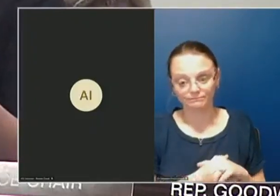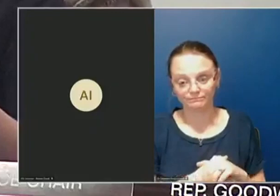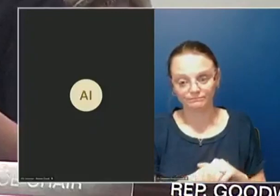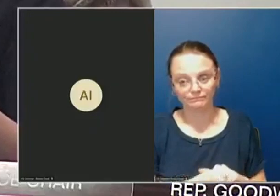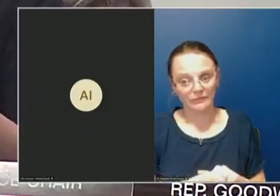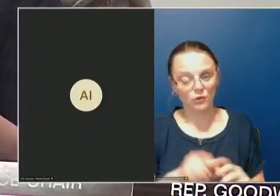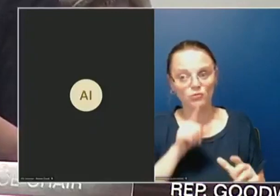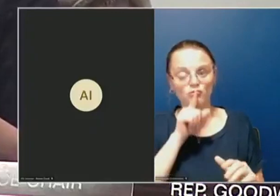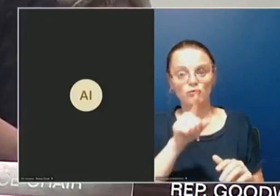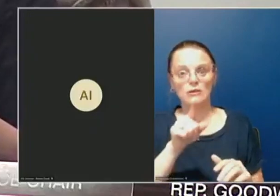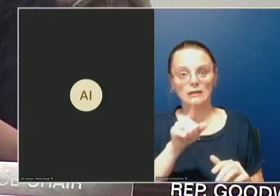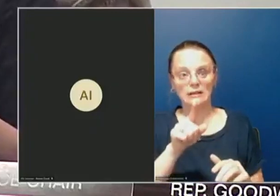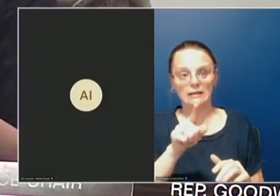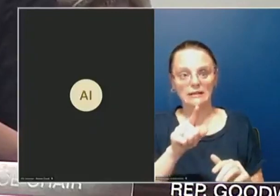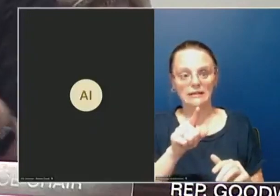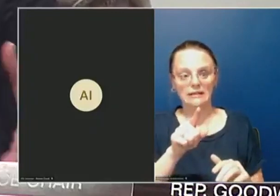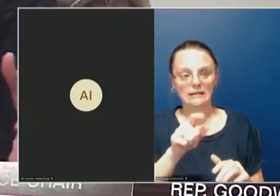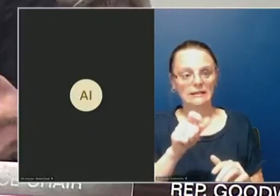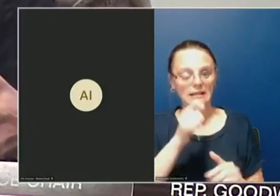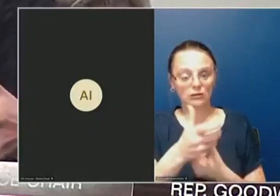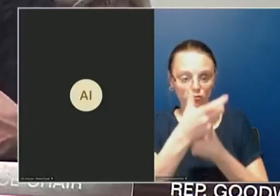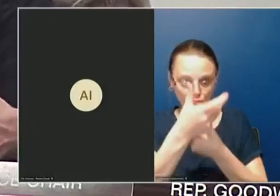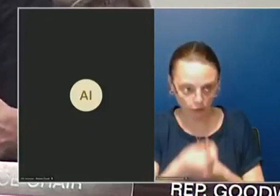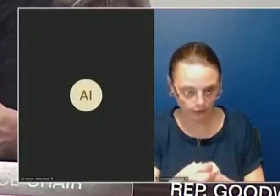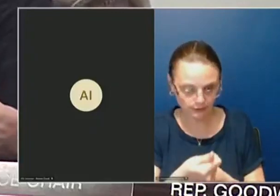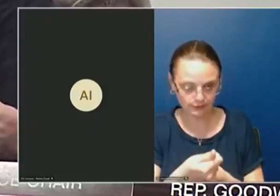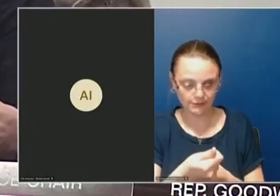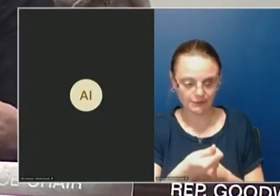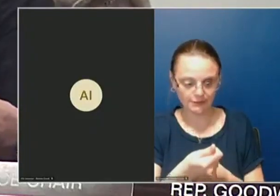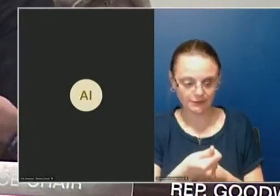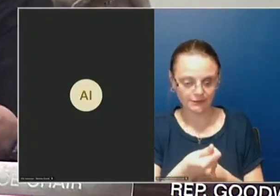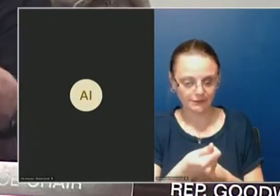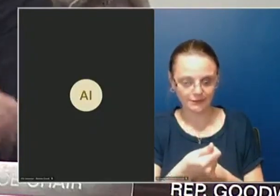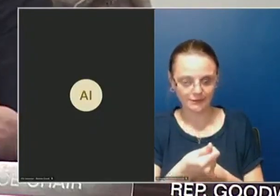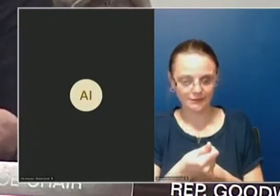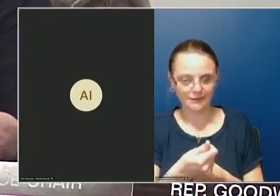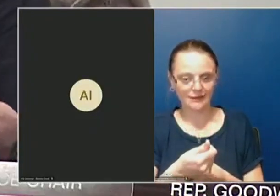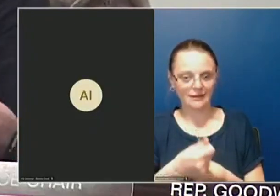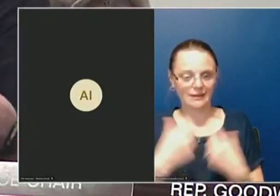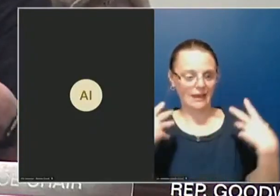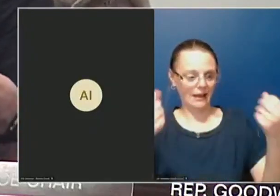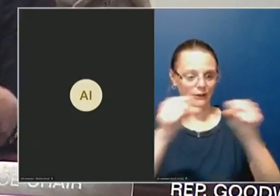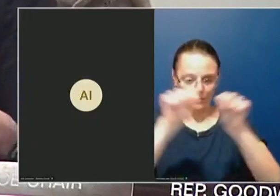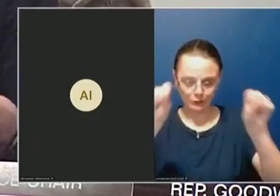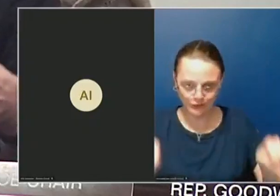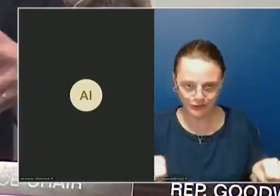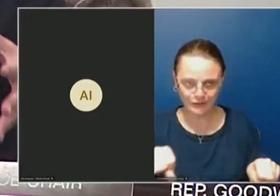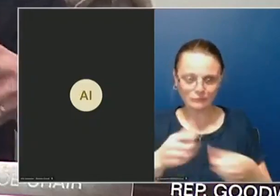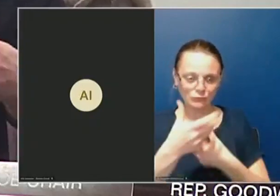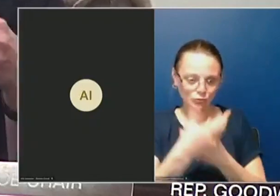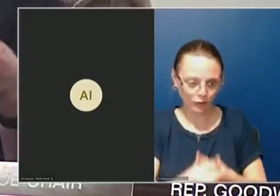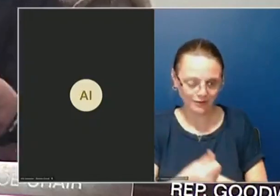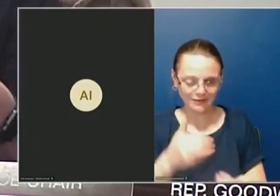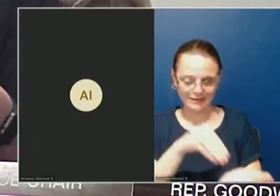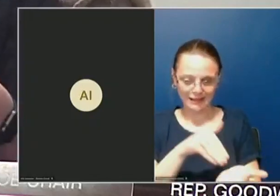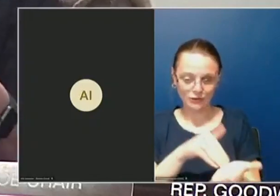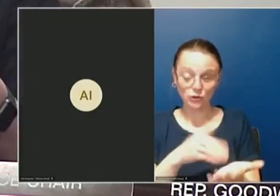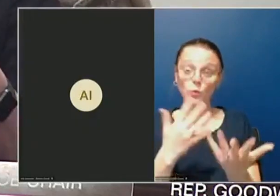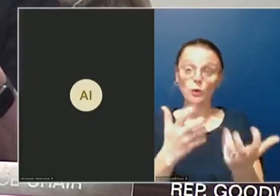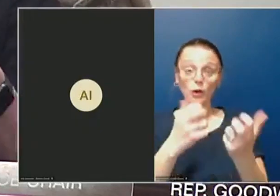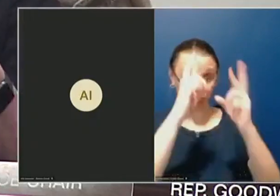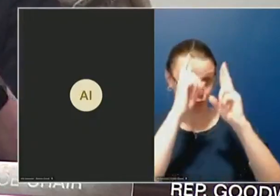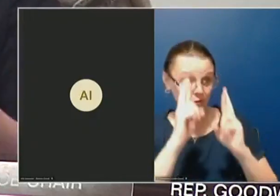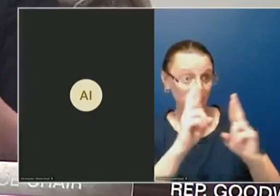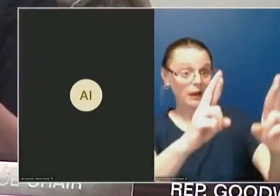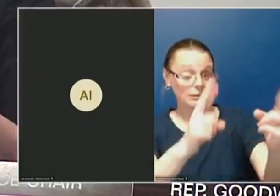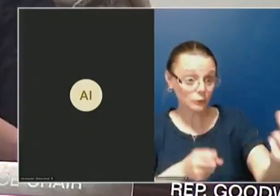undermining trust that we all should have in our clinicians. And so we all say we want to hold up our clinicians and support them,